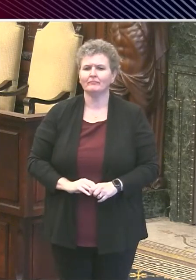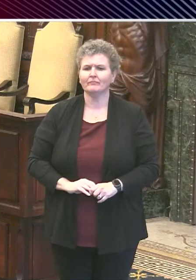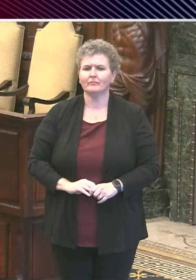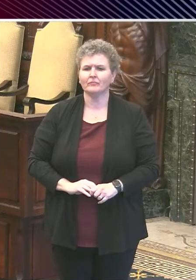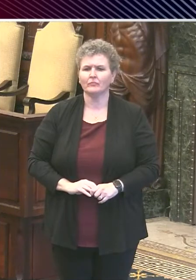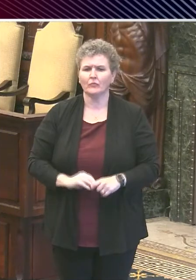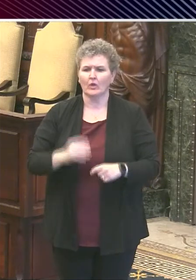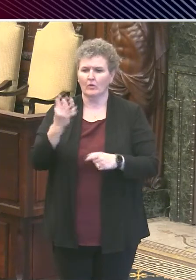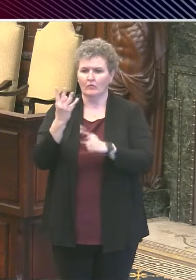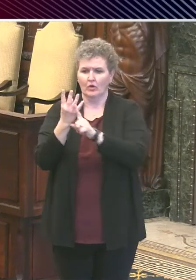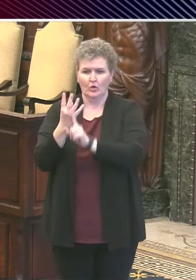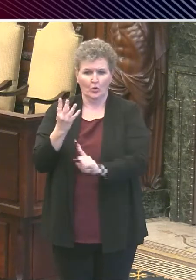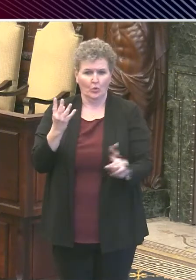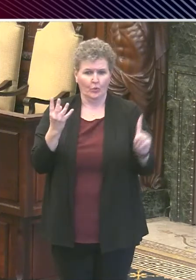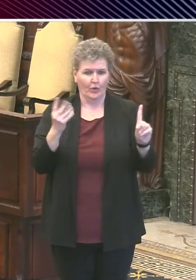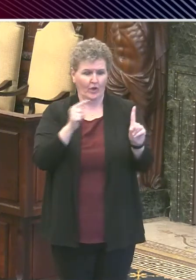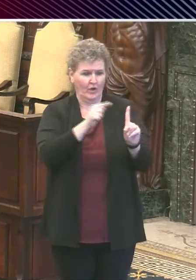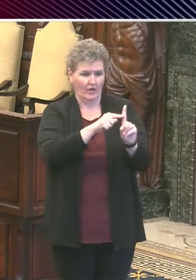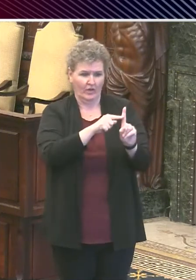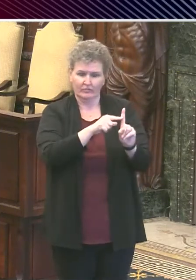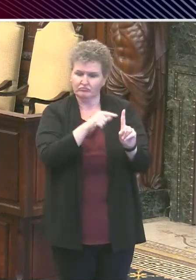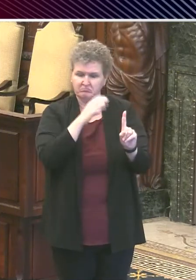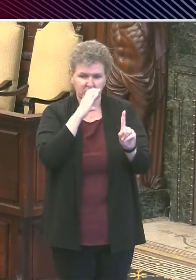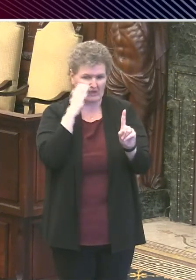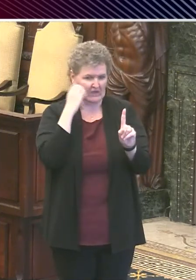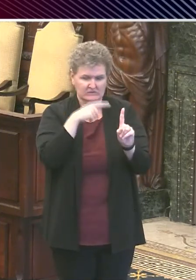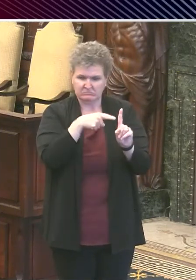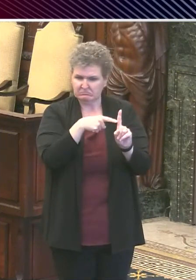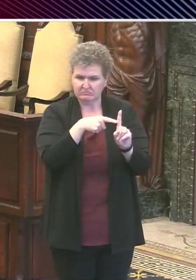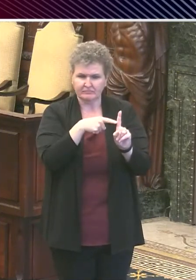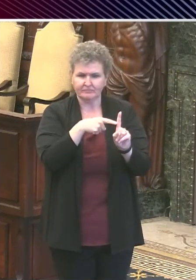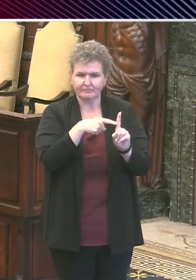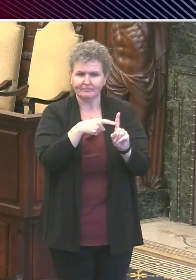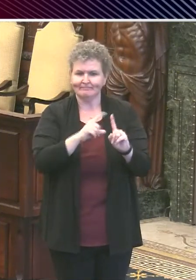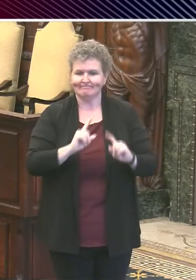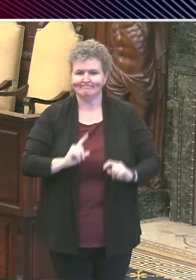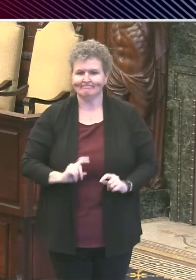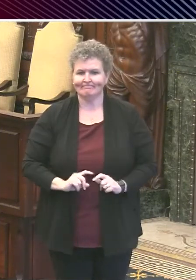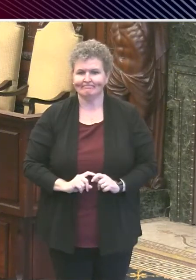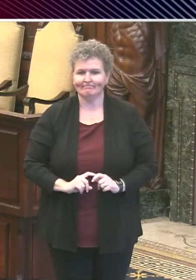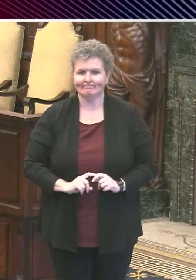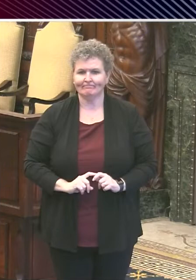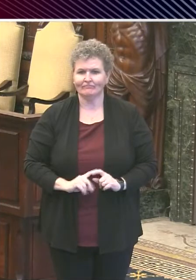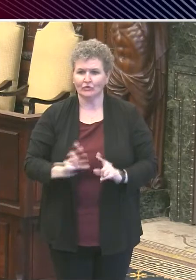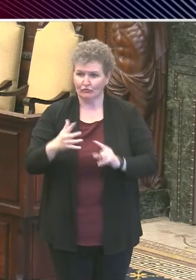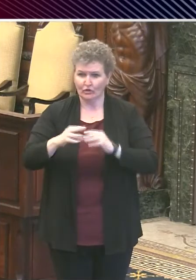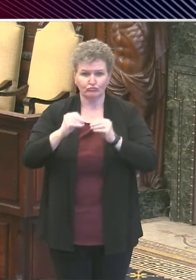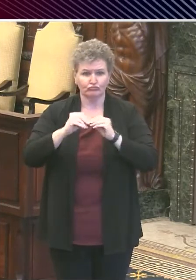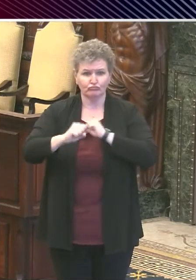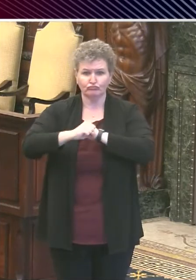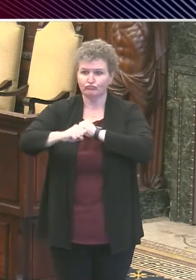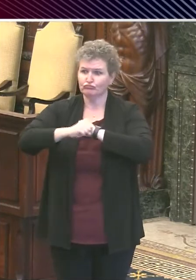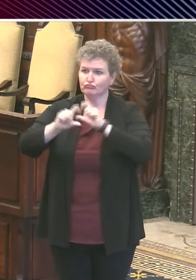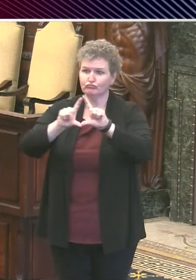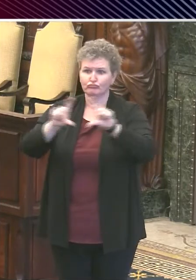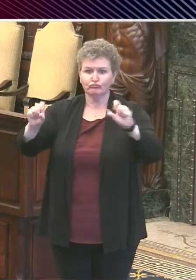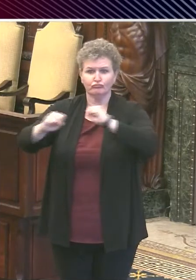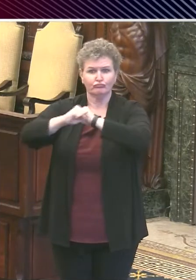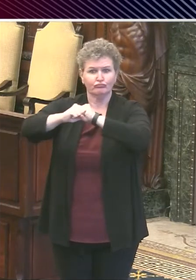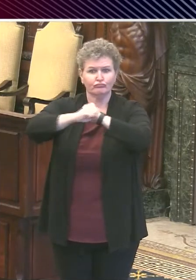wearing masks to like 50 their neighbors, and you have launched a campaign to try to expand this use of the